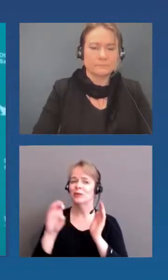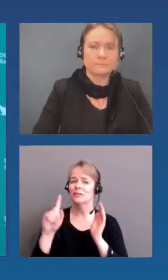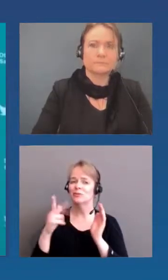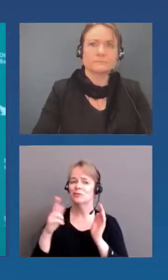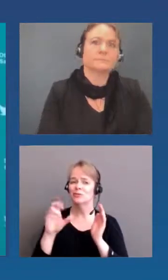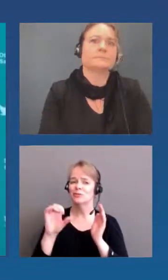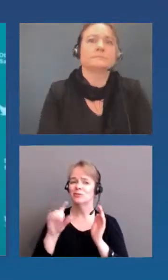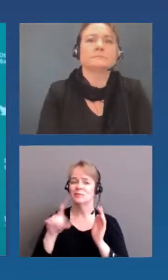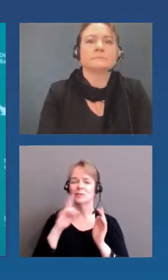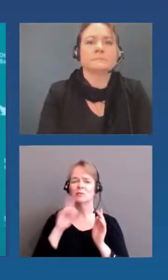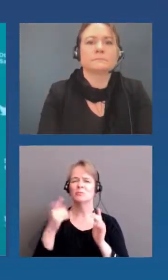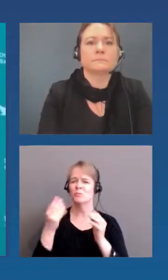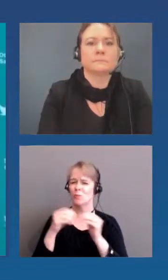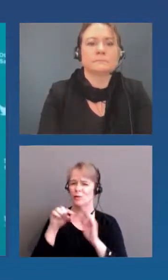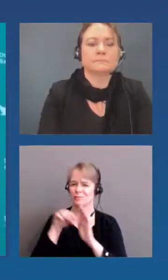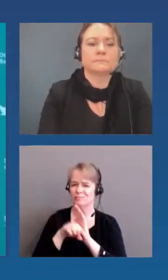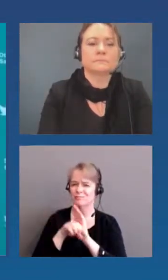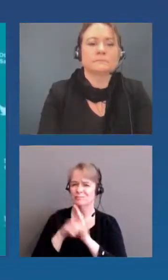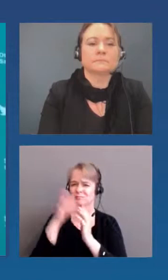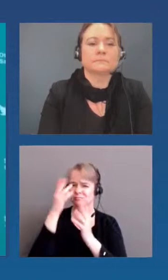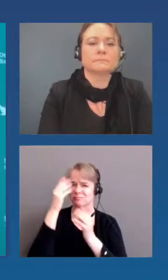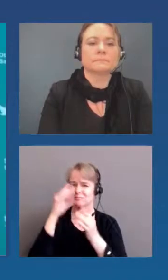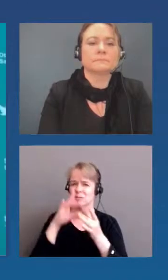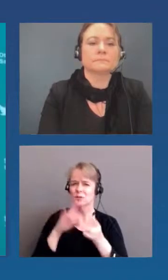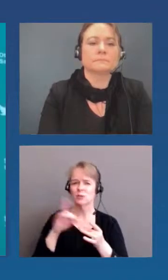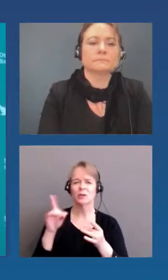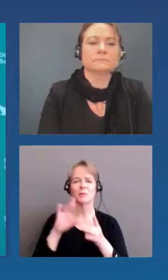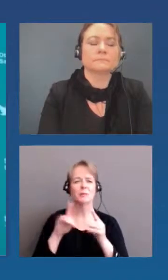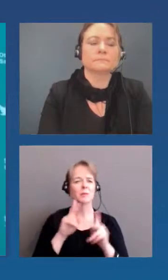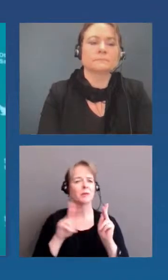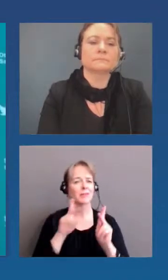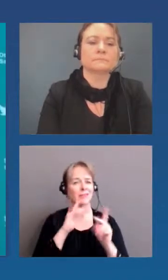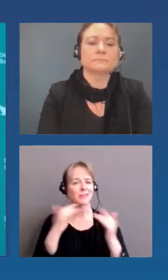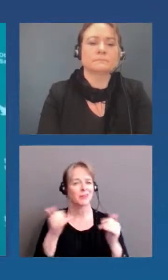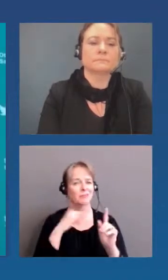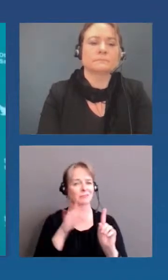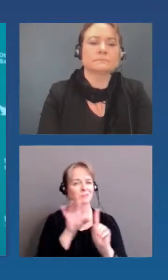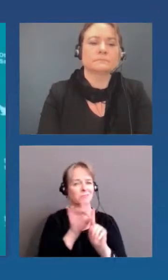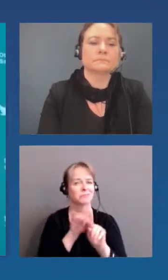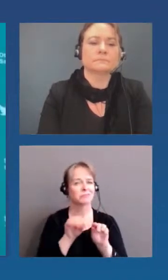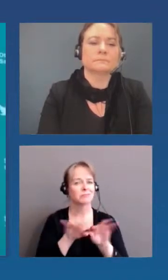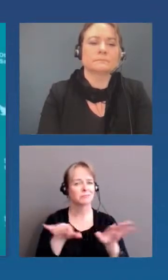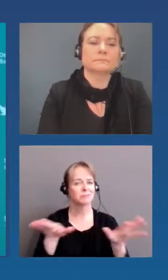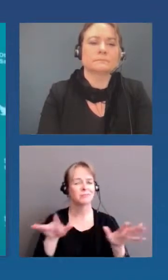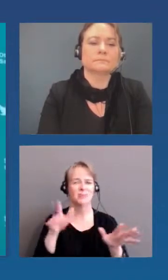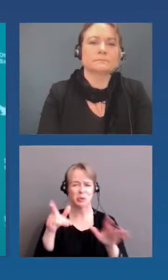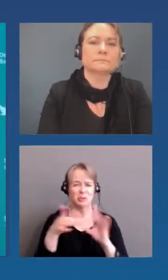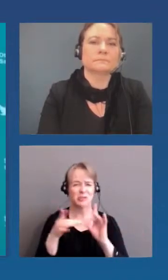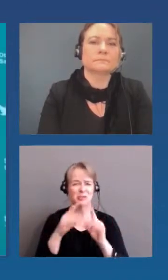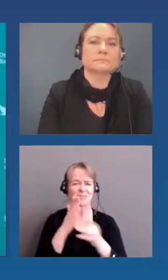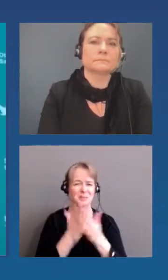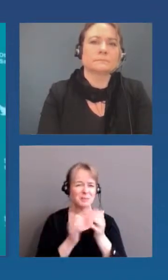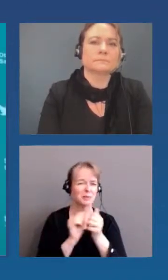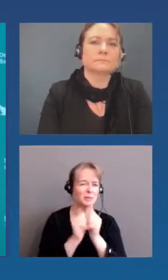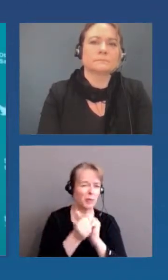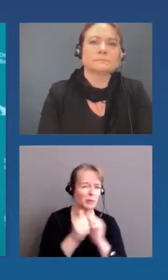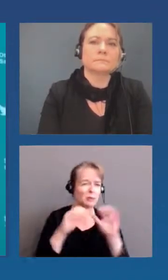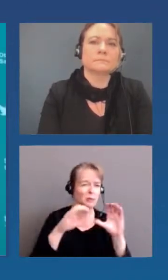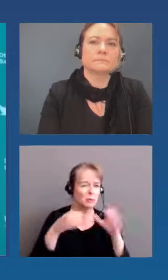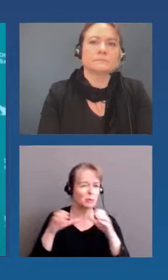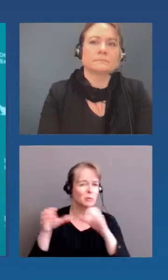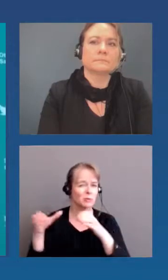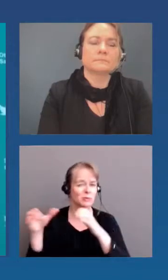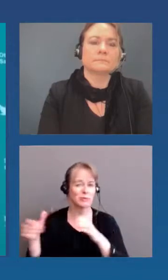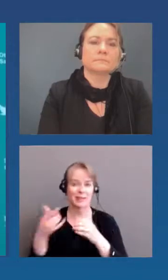about the people who are getting COVID, or you mentioned some sports groups. Do you have any more specific detail? And